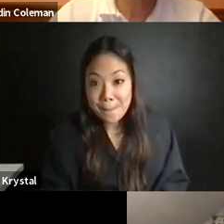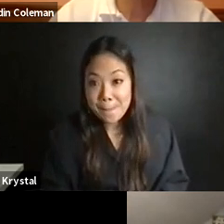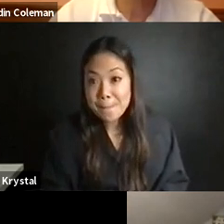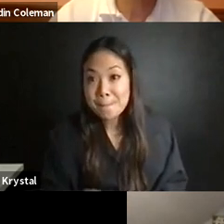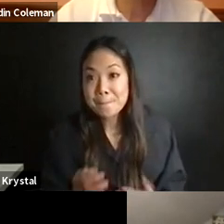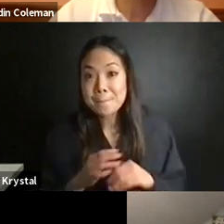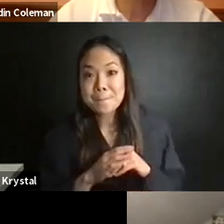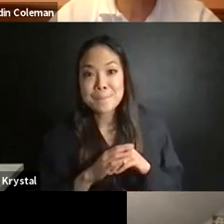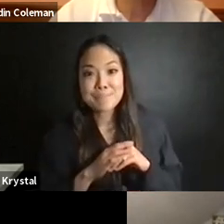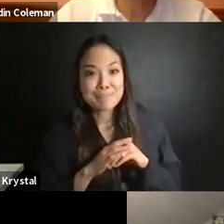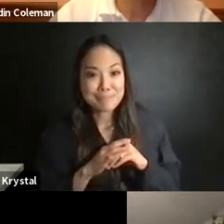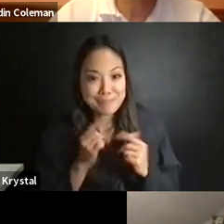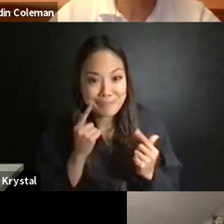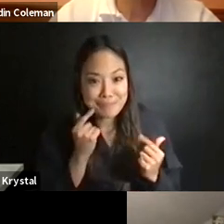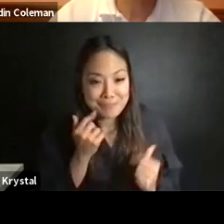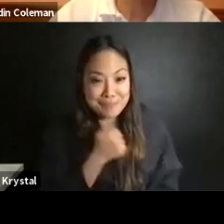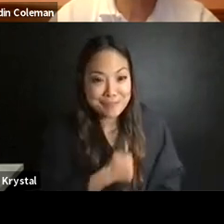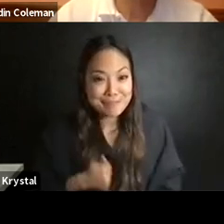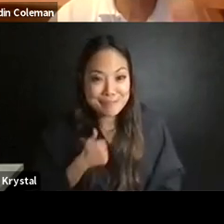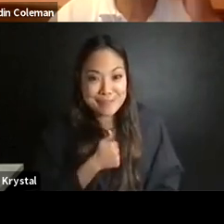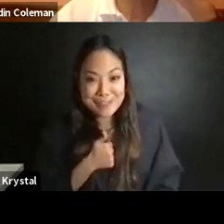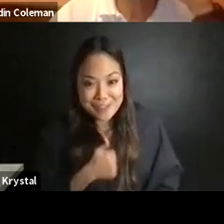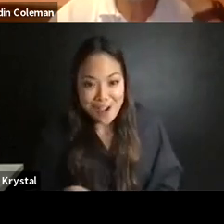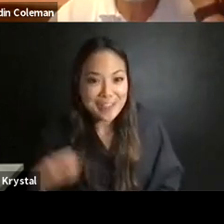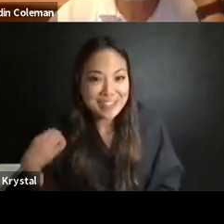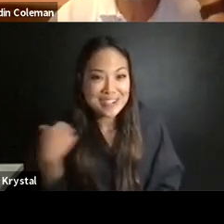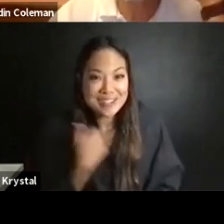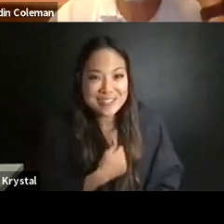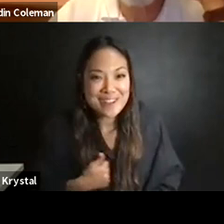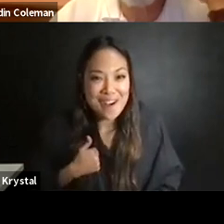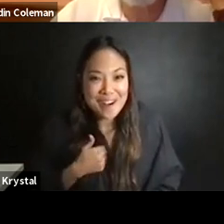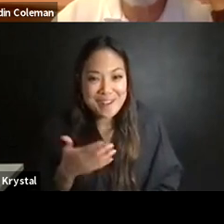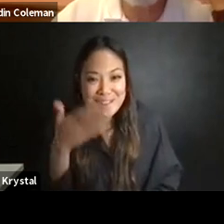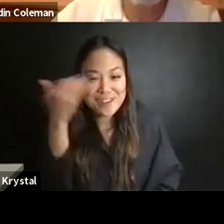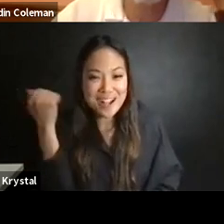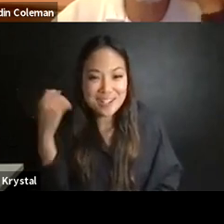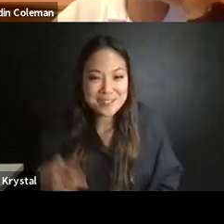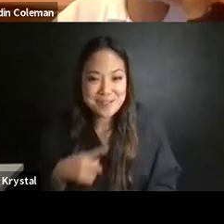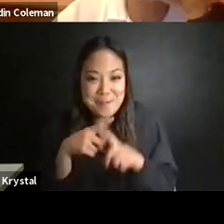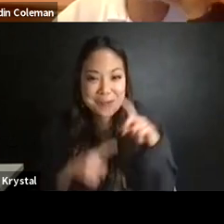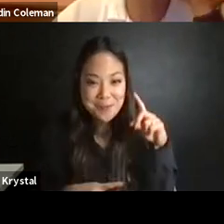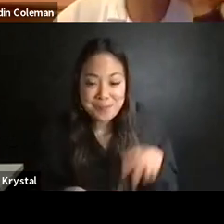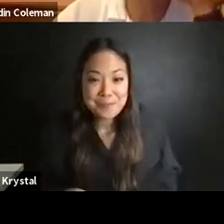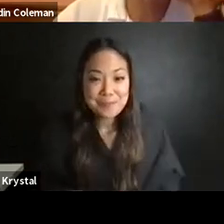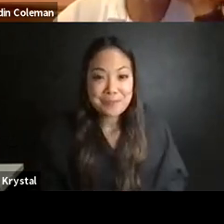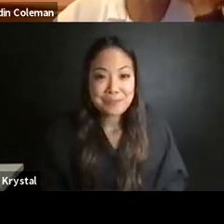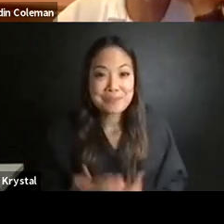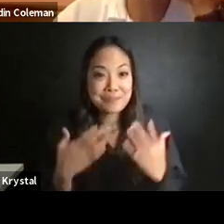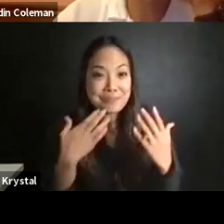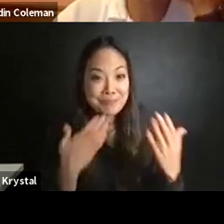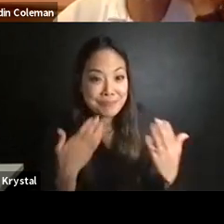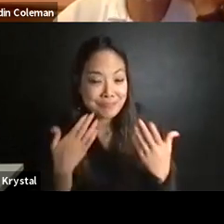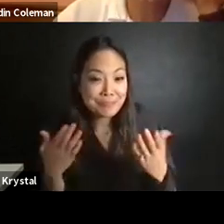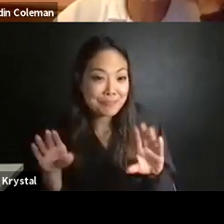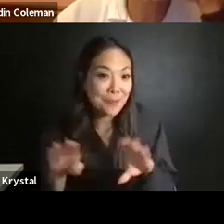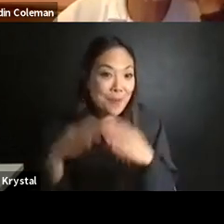sorry i forgot to unmute i'm sorry um thank you um were there any okay i'll now open it up to